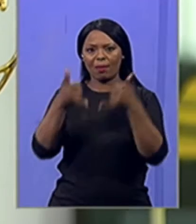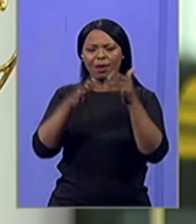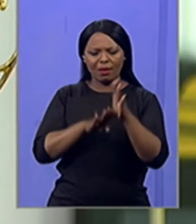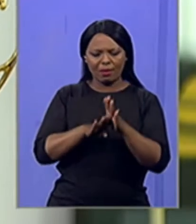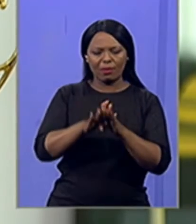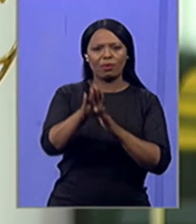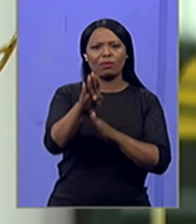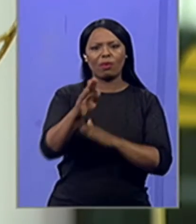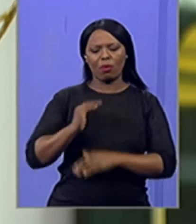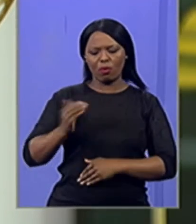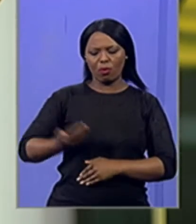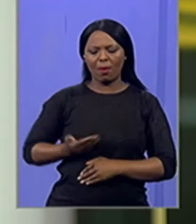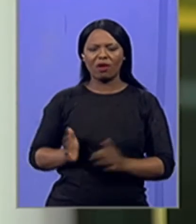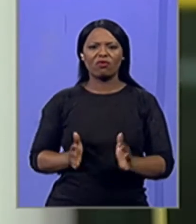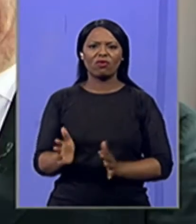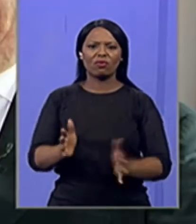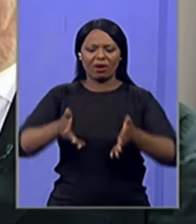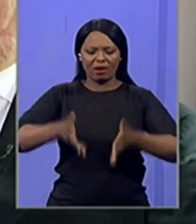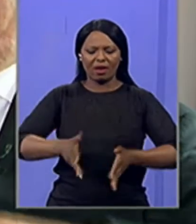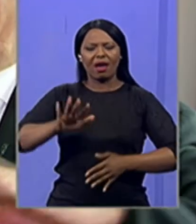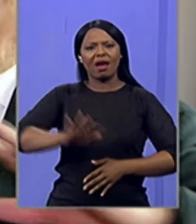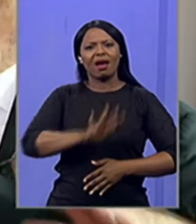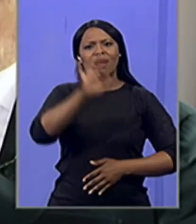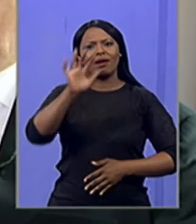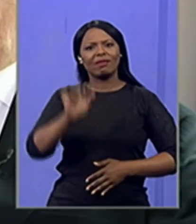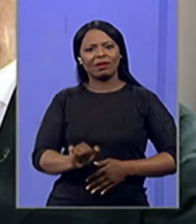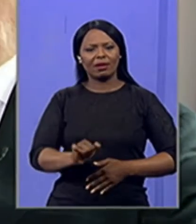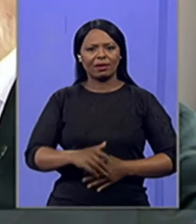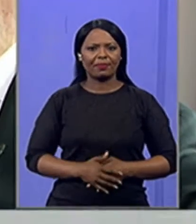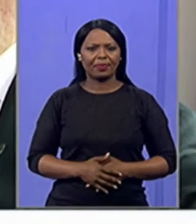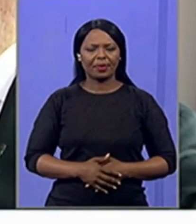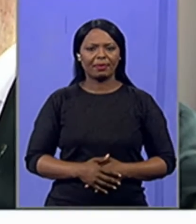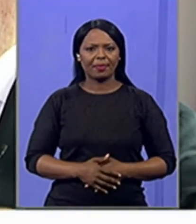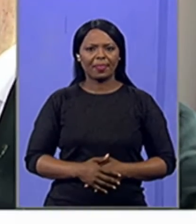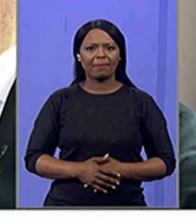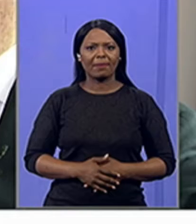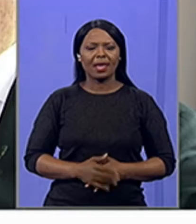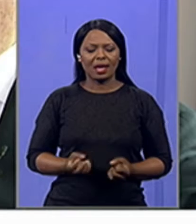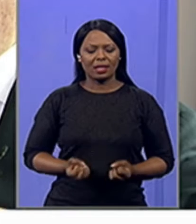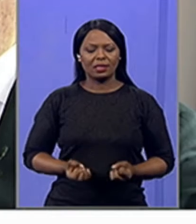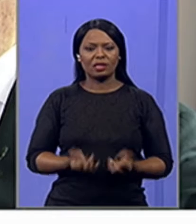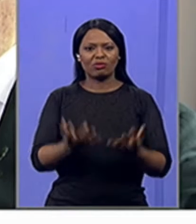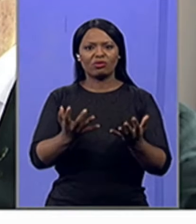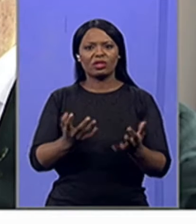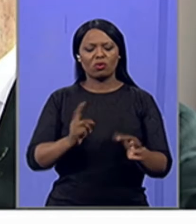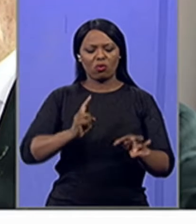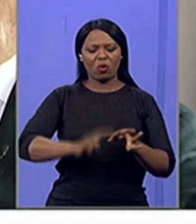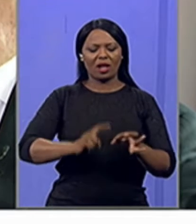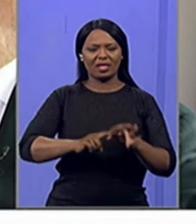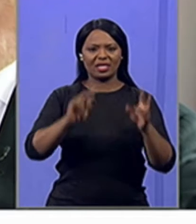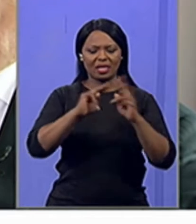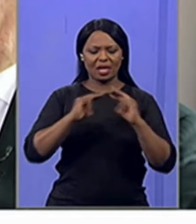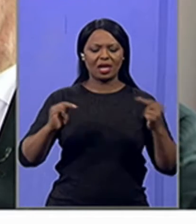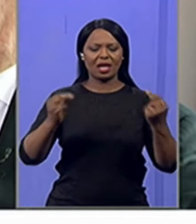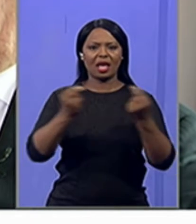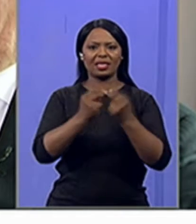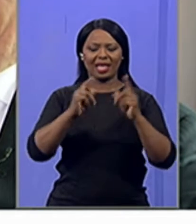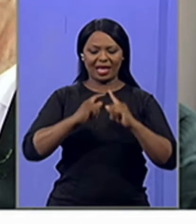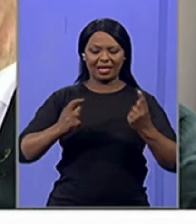ya basadi Afrika. The distribution of quality national teams for